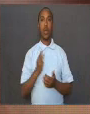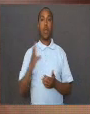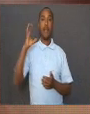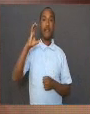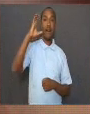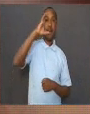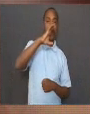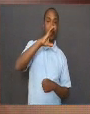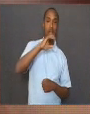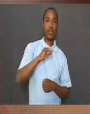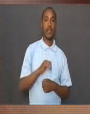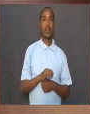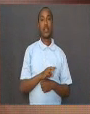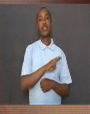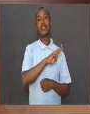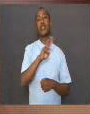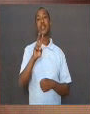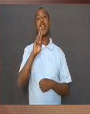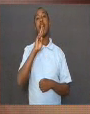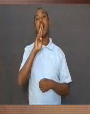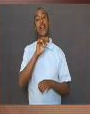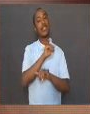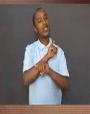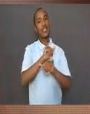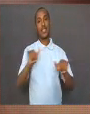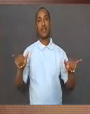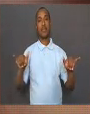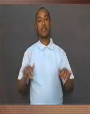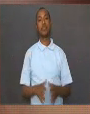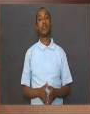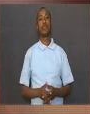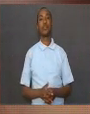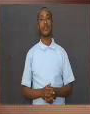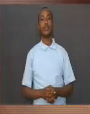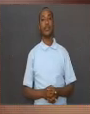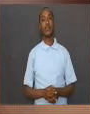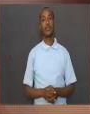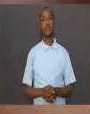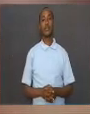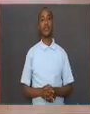we will find they are the same.